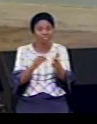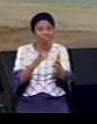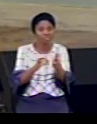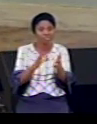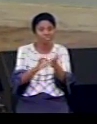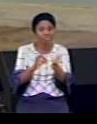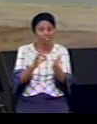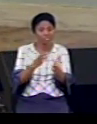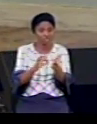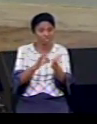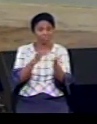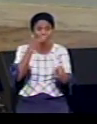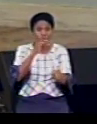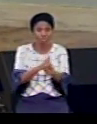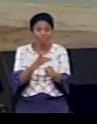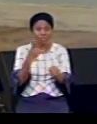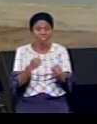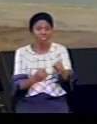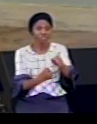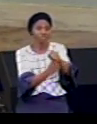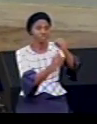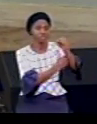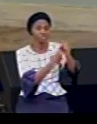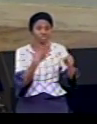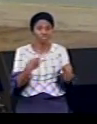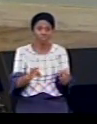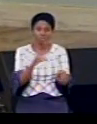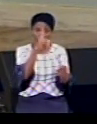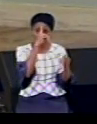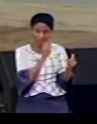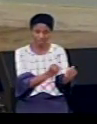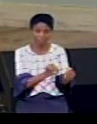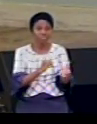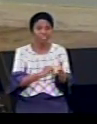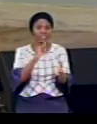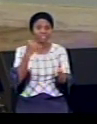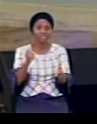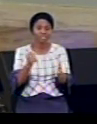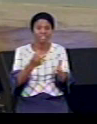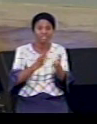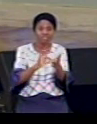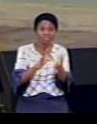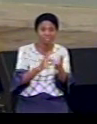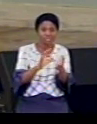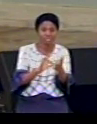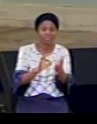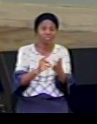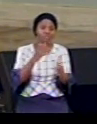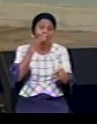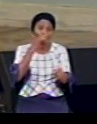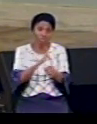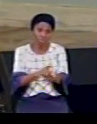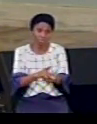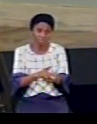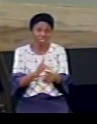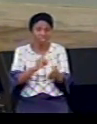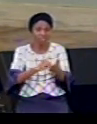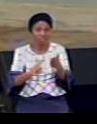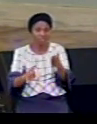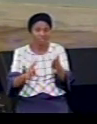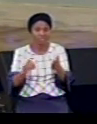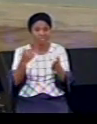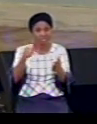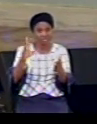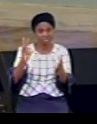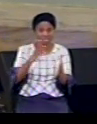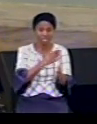The foundation of faith is the written promise. Look at verses 16 and